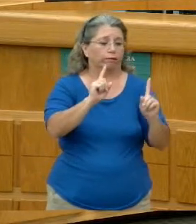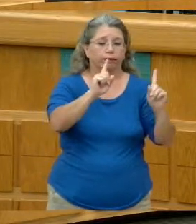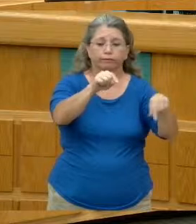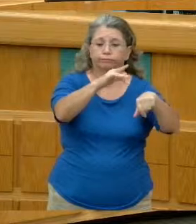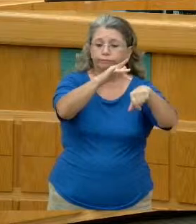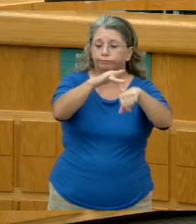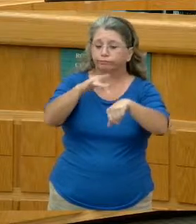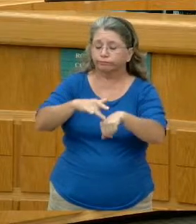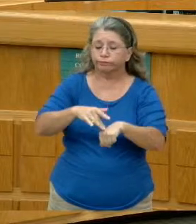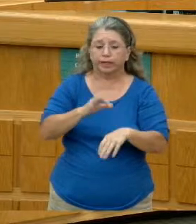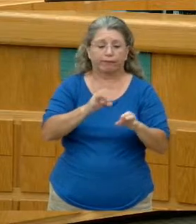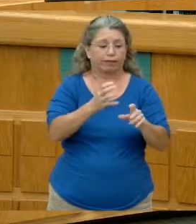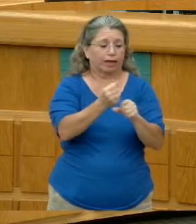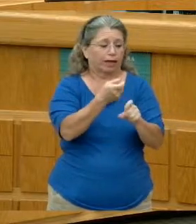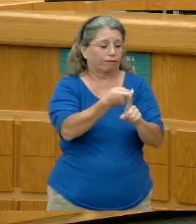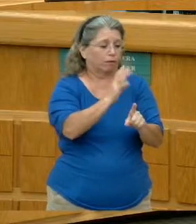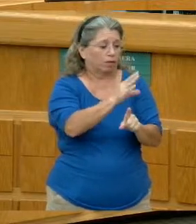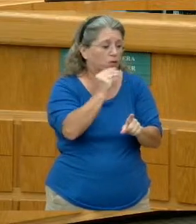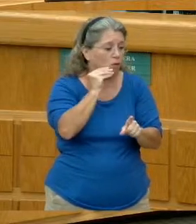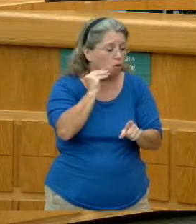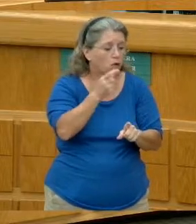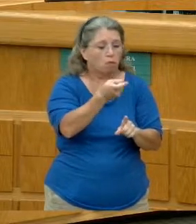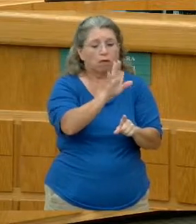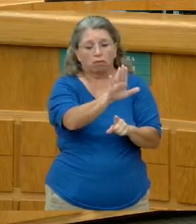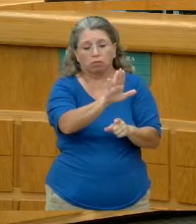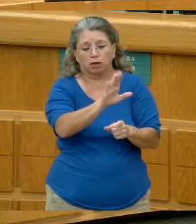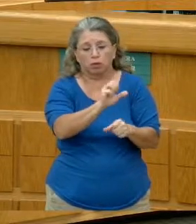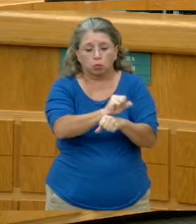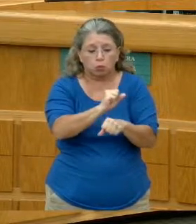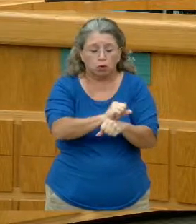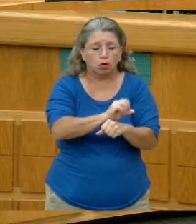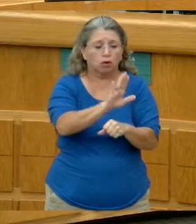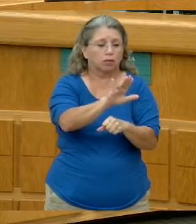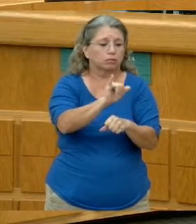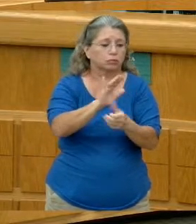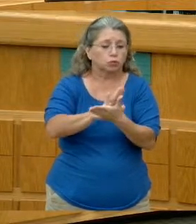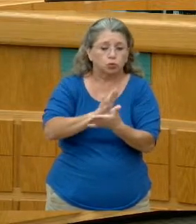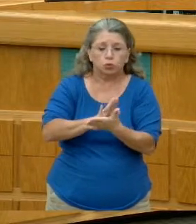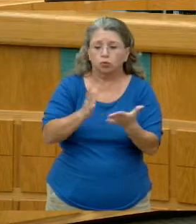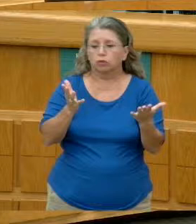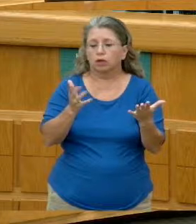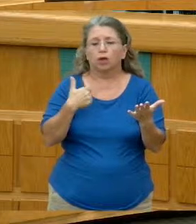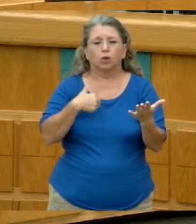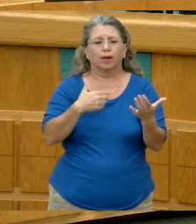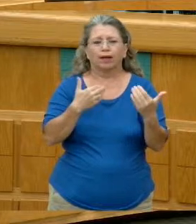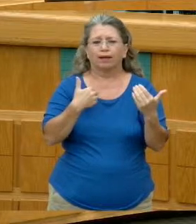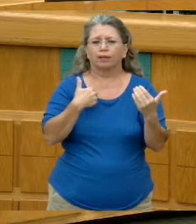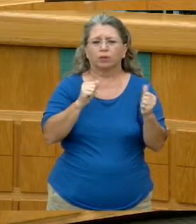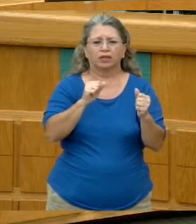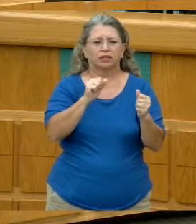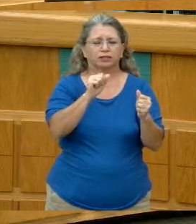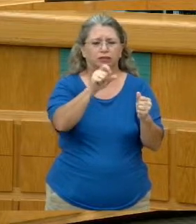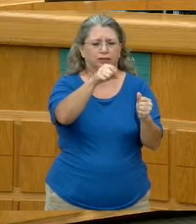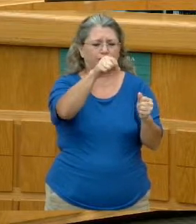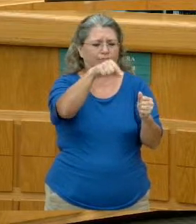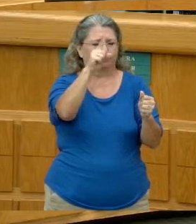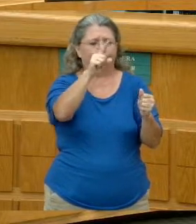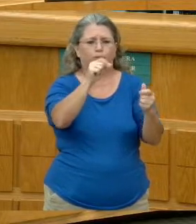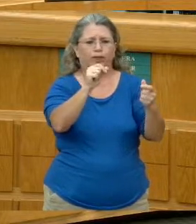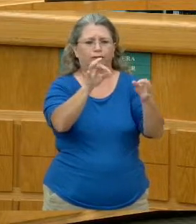it came from their home, their work, their school, their job. We had so much information, you could just pinpoint it with a little